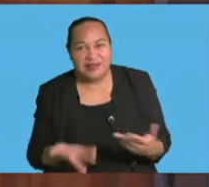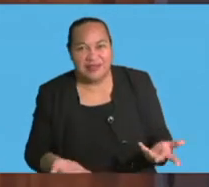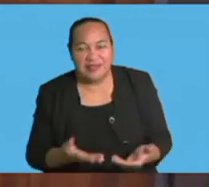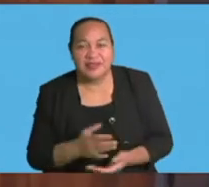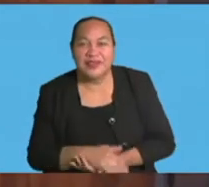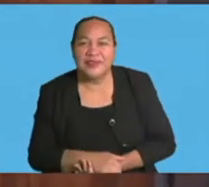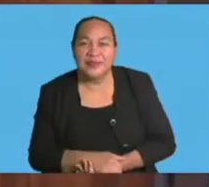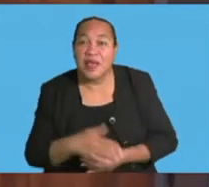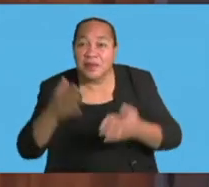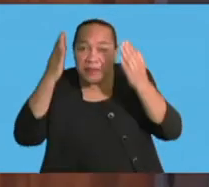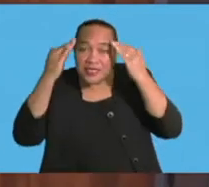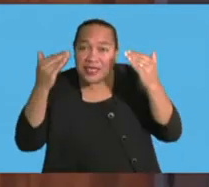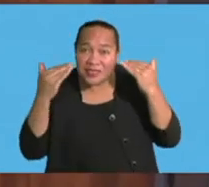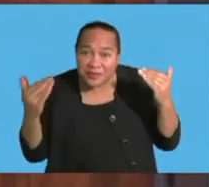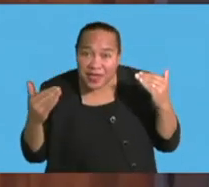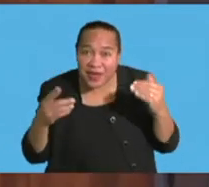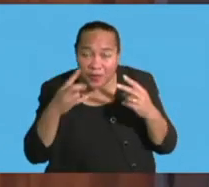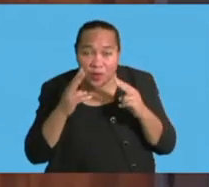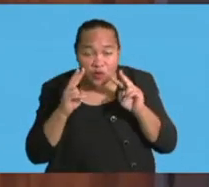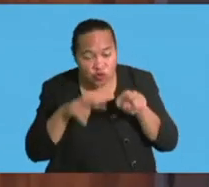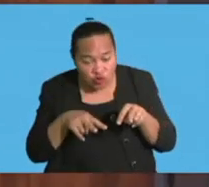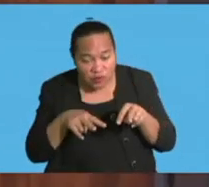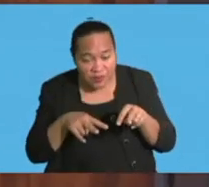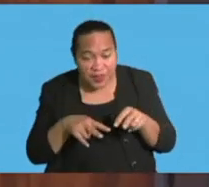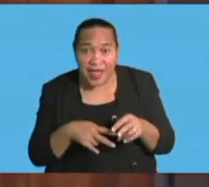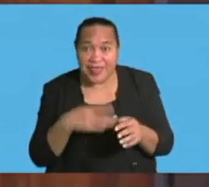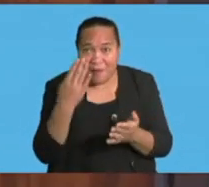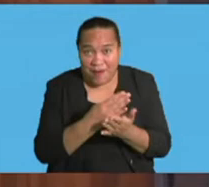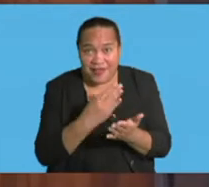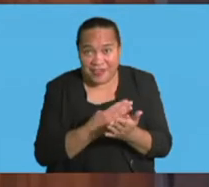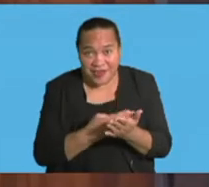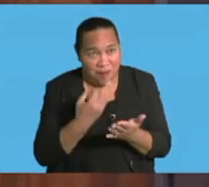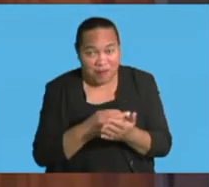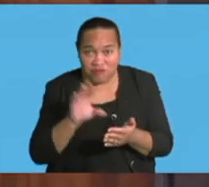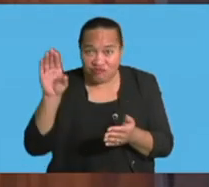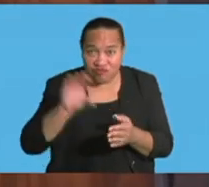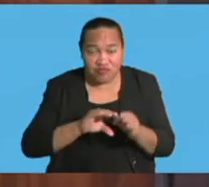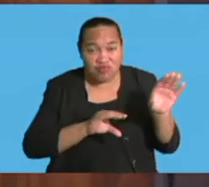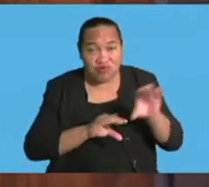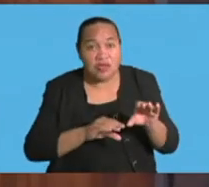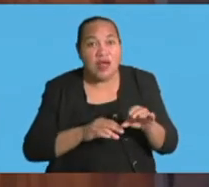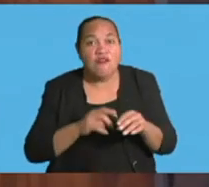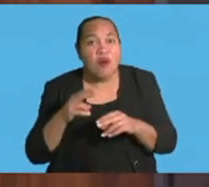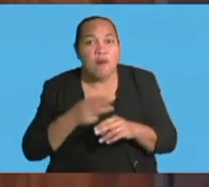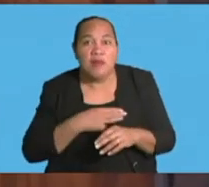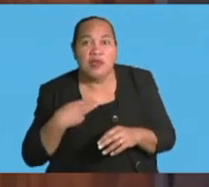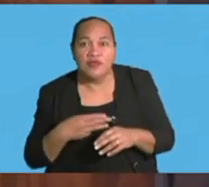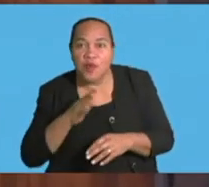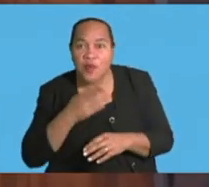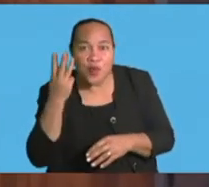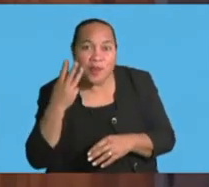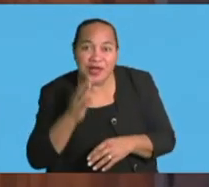sir, looking at the 2019-2020 budget allocated to the Ministry of Women, Children and Poverty